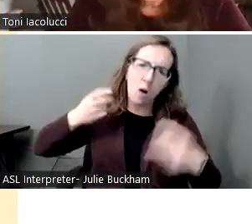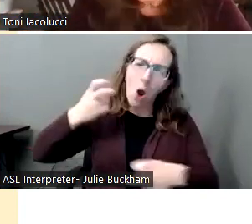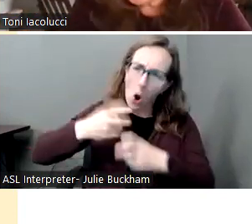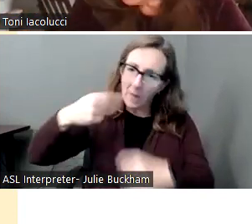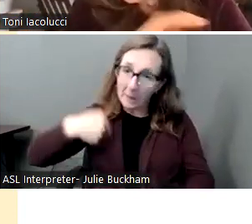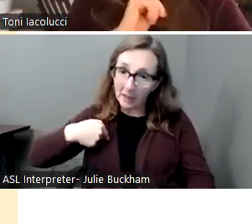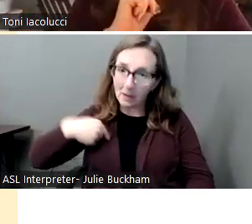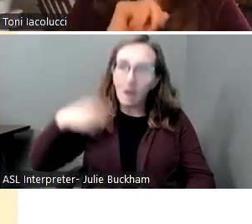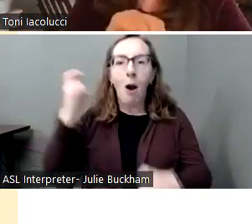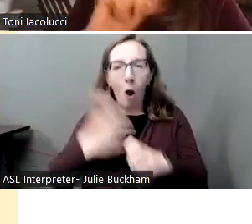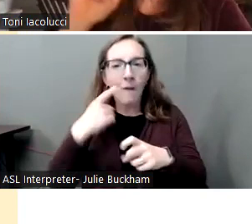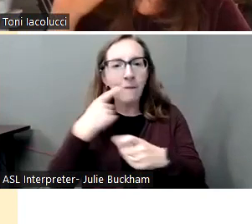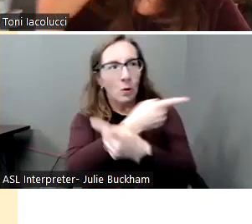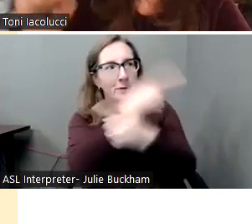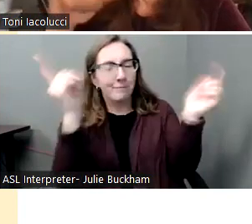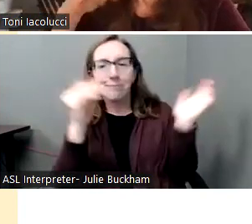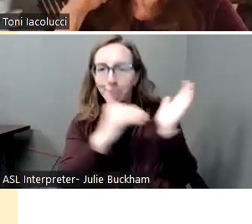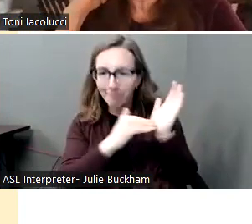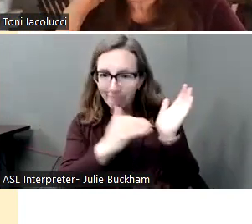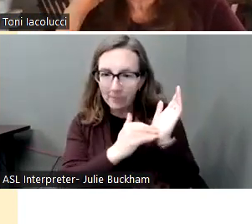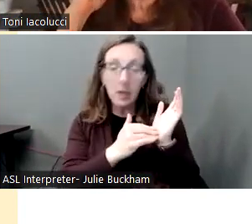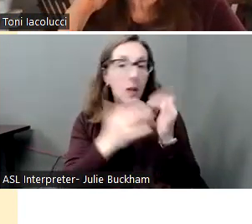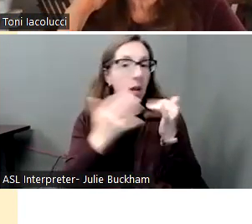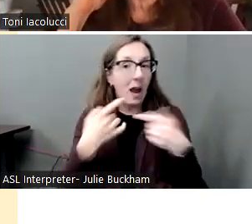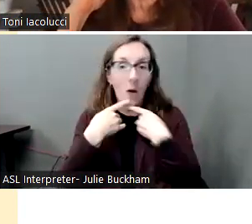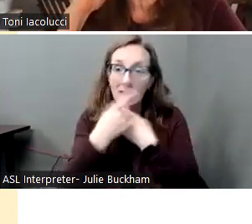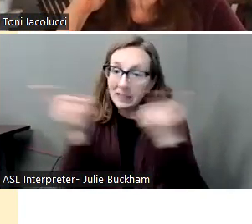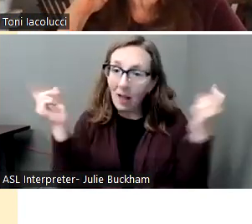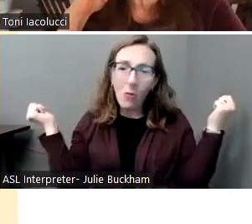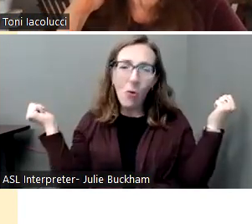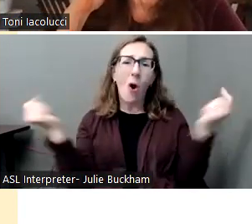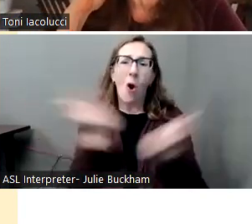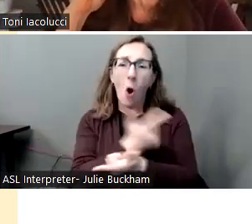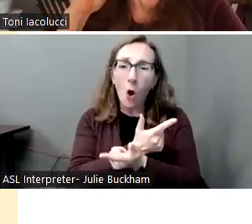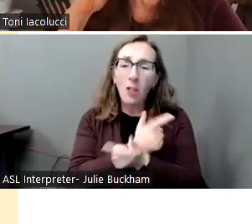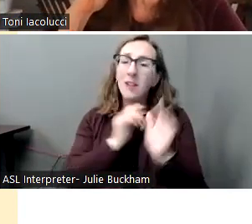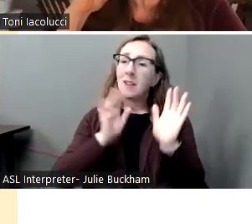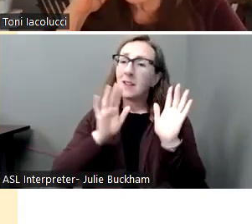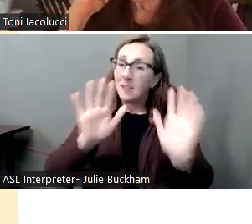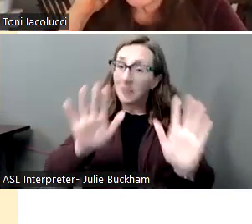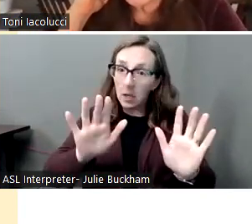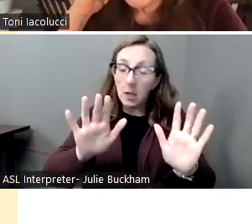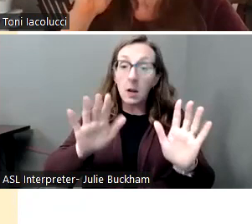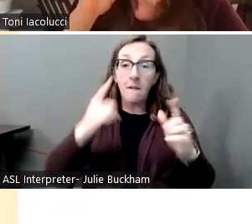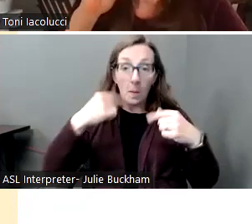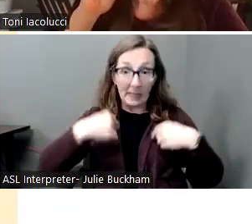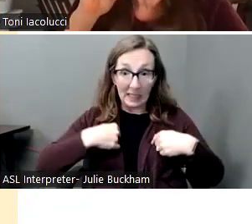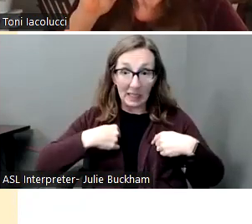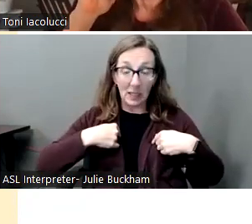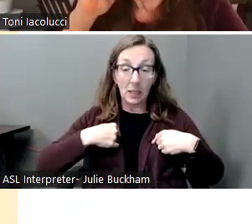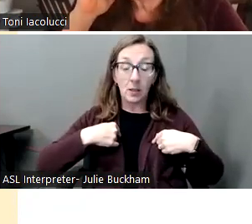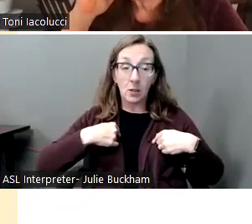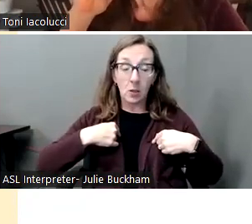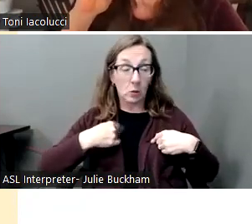to everyone that I speak to or work to in healthcare facilities is that I would be absolutely terrified to be in